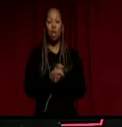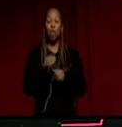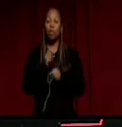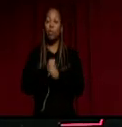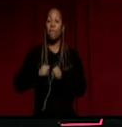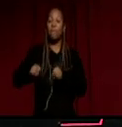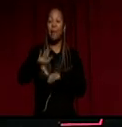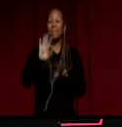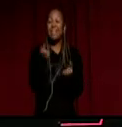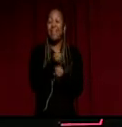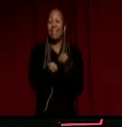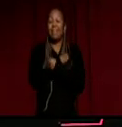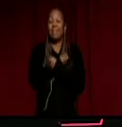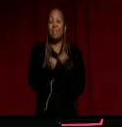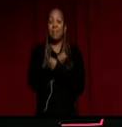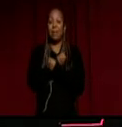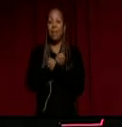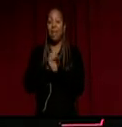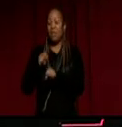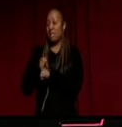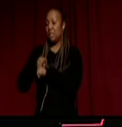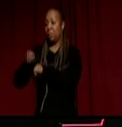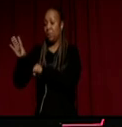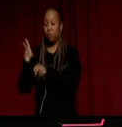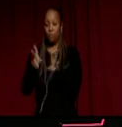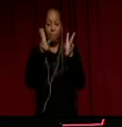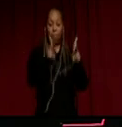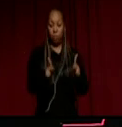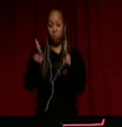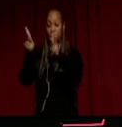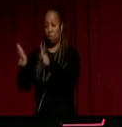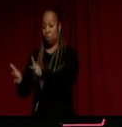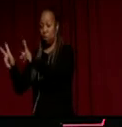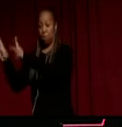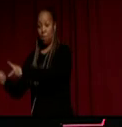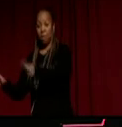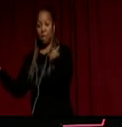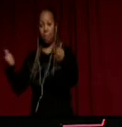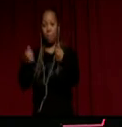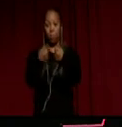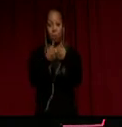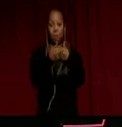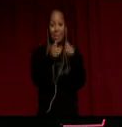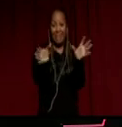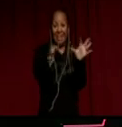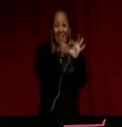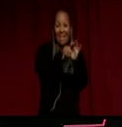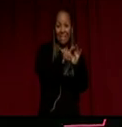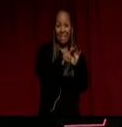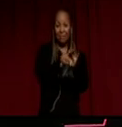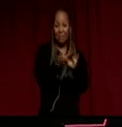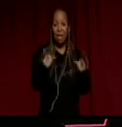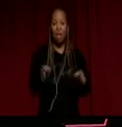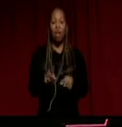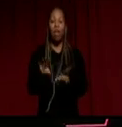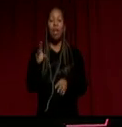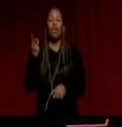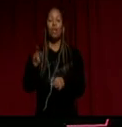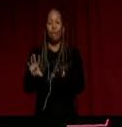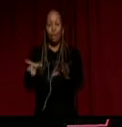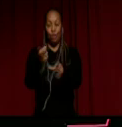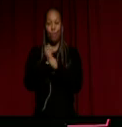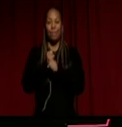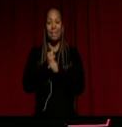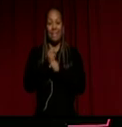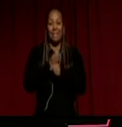virus loves that. It spreads from person to person. So the closer you are, the more densely you're packed, the more likely it is that that